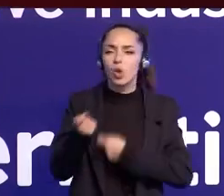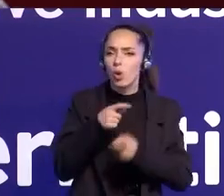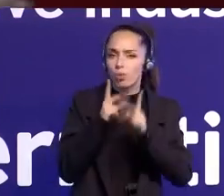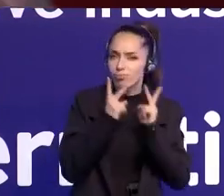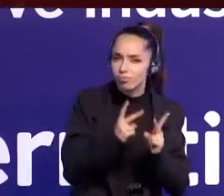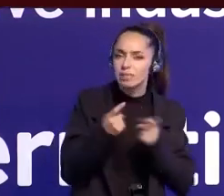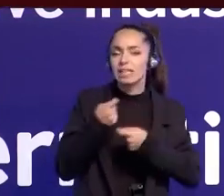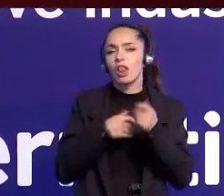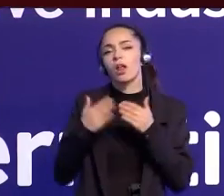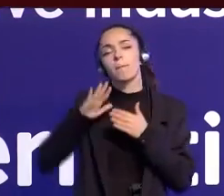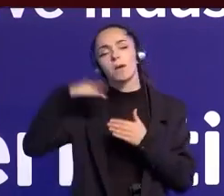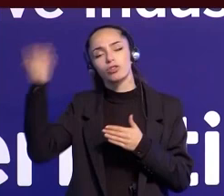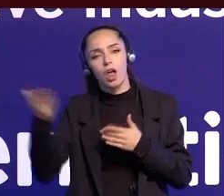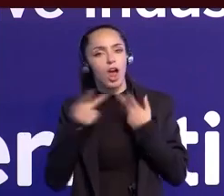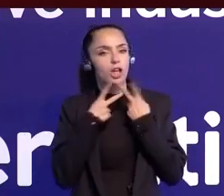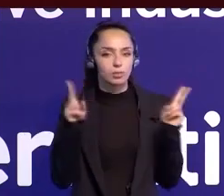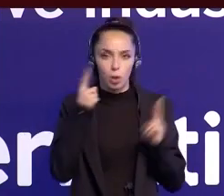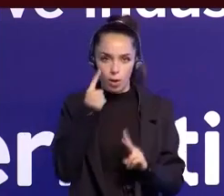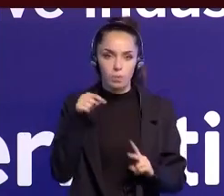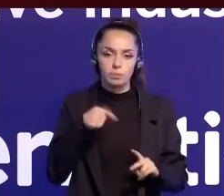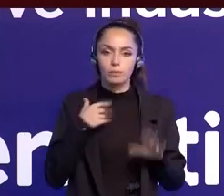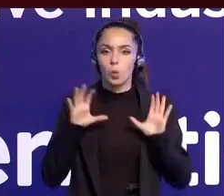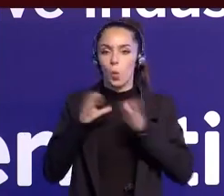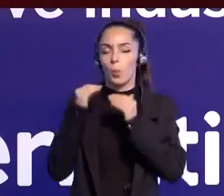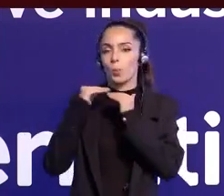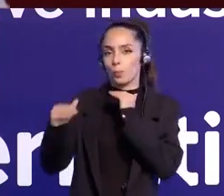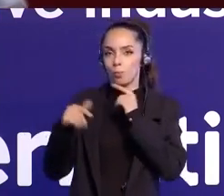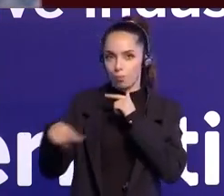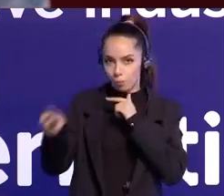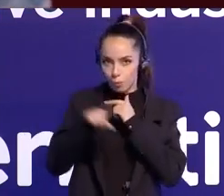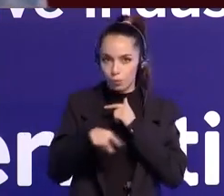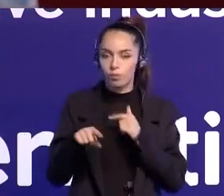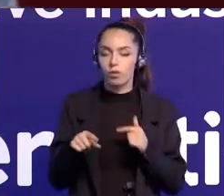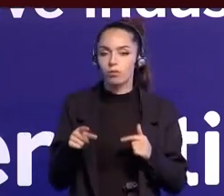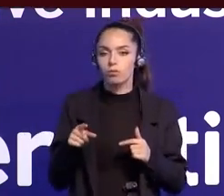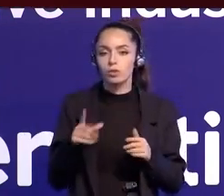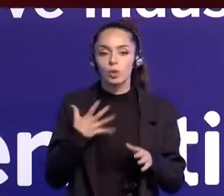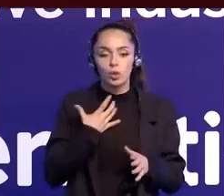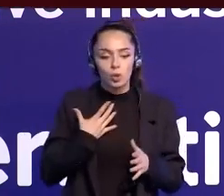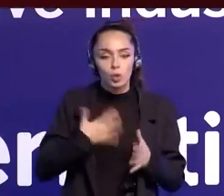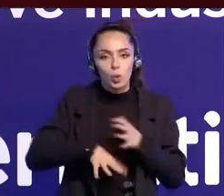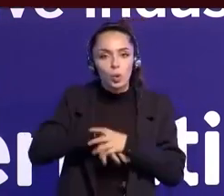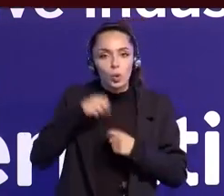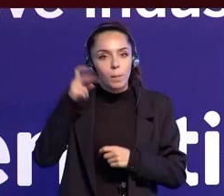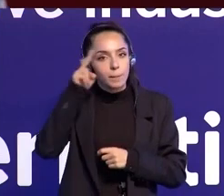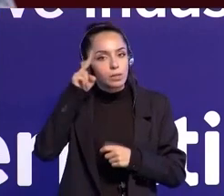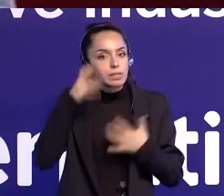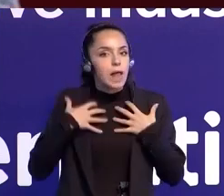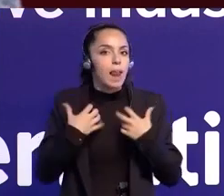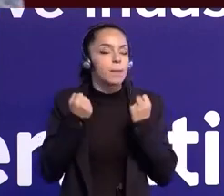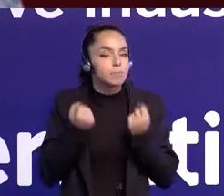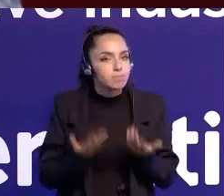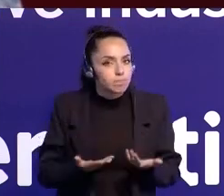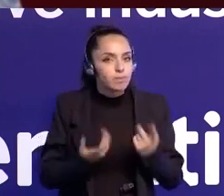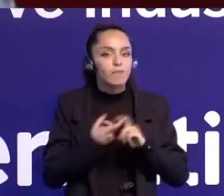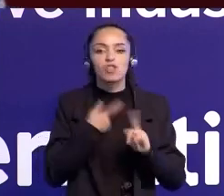collective mental health and well-being after the war. There is another important pillar, which is like infrastructure. So